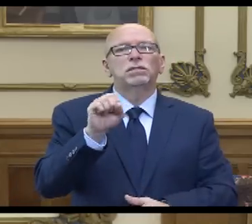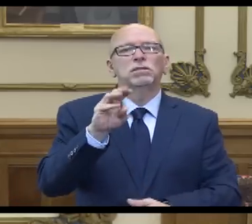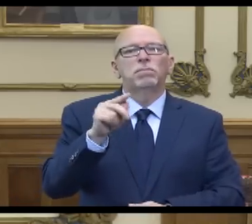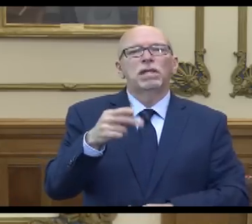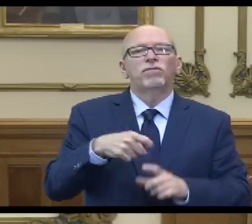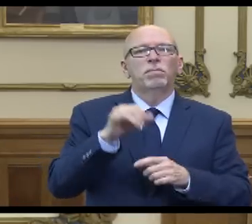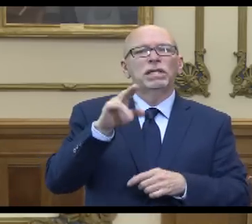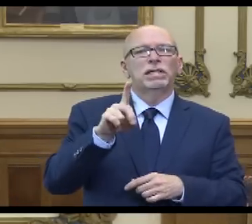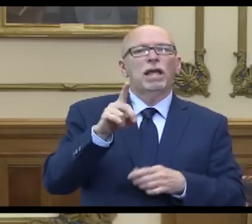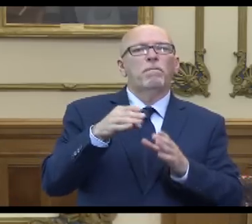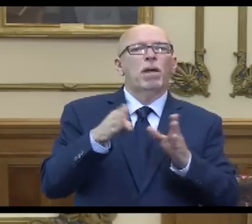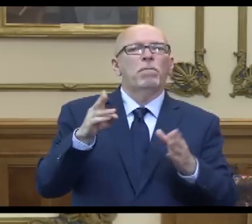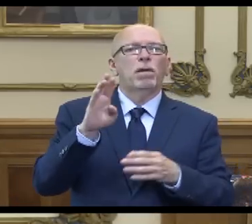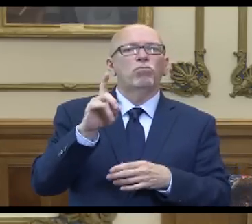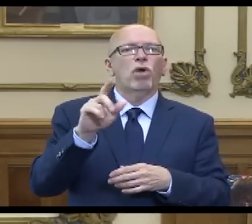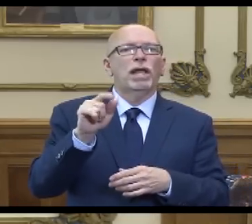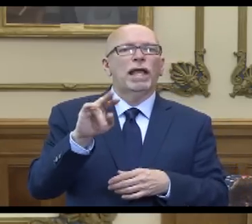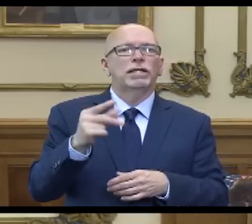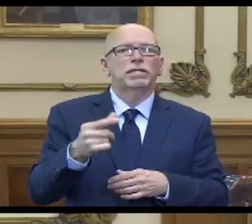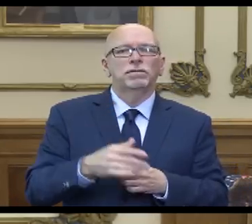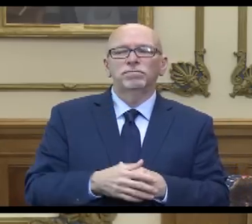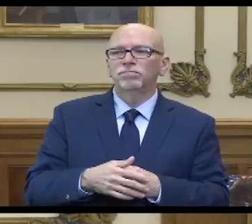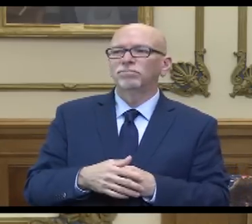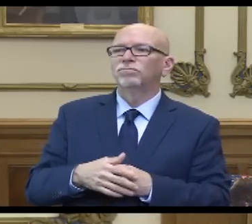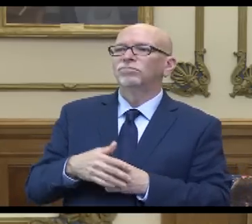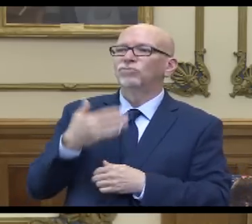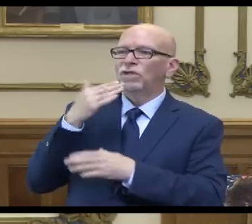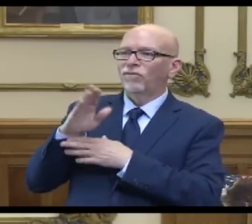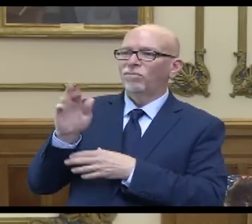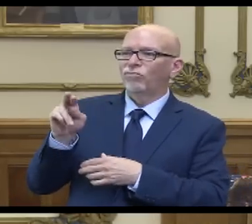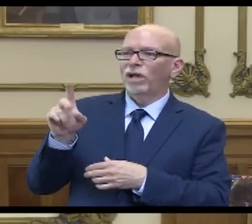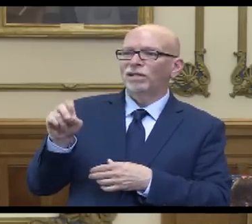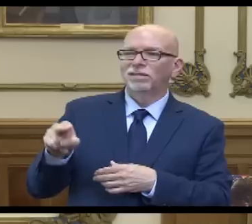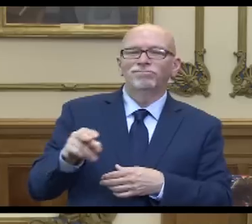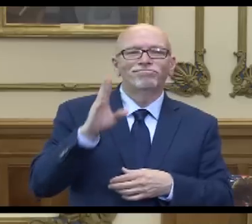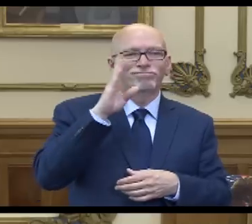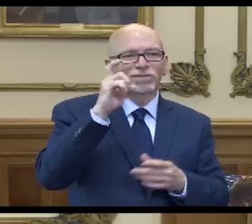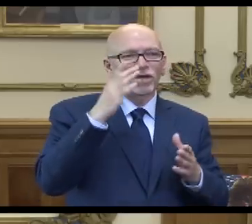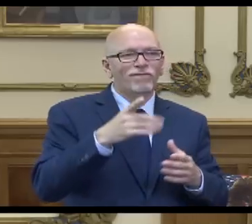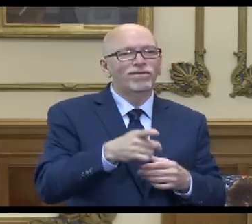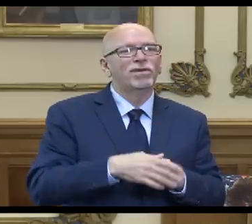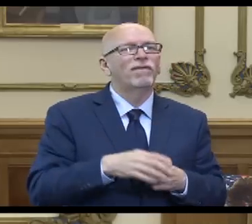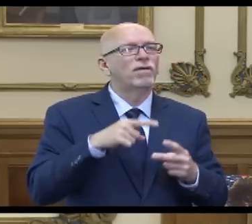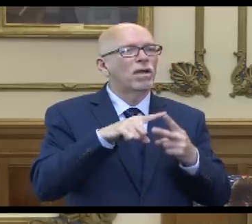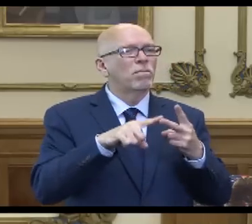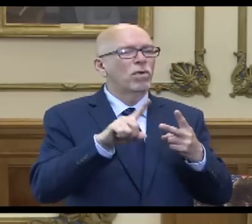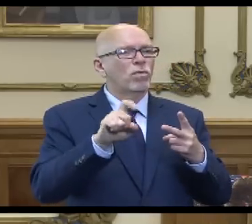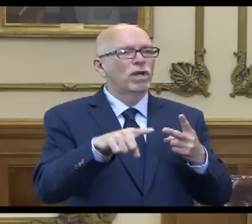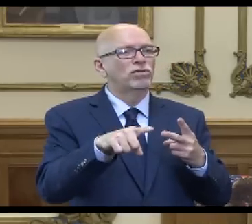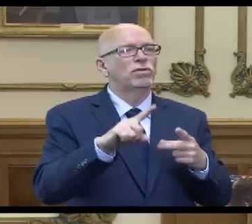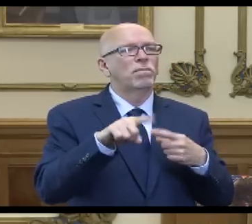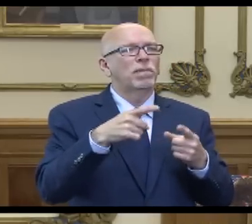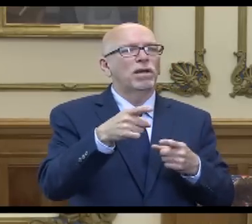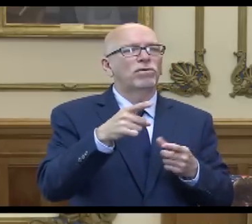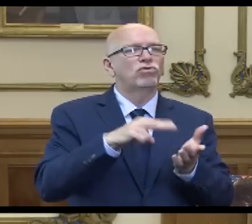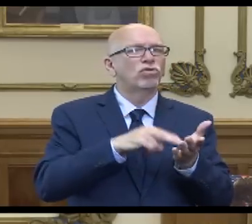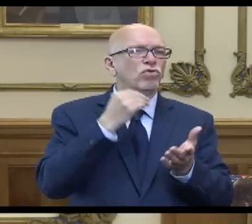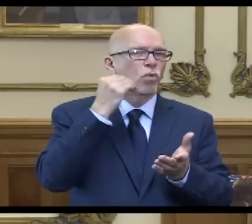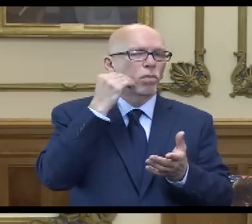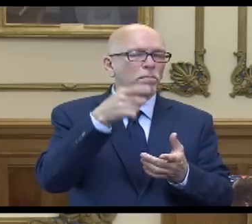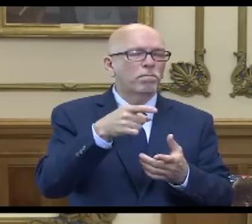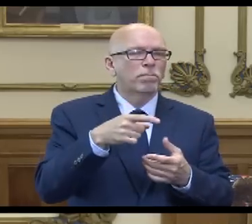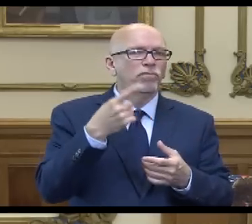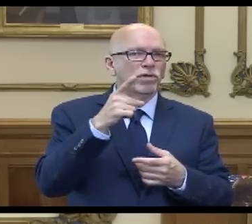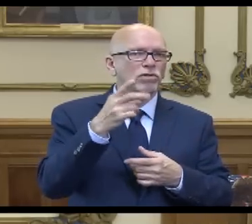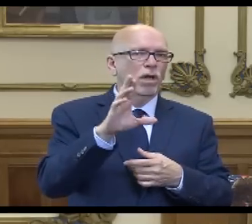Indiana Public Broadcasting. Good afternoon, Brandon. Afternoon, Governor. I have a couple questions about nursing homes here for